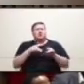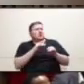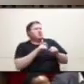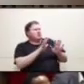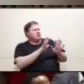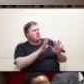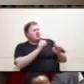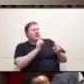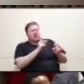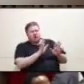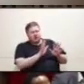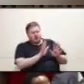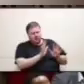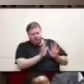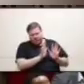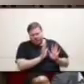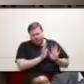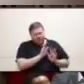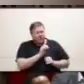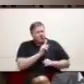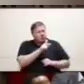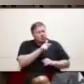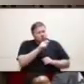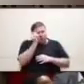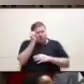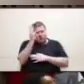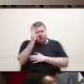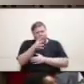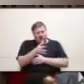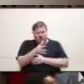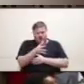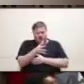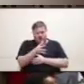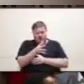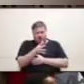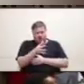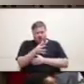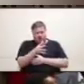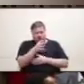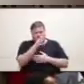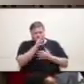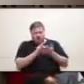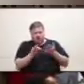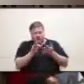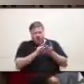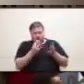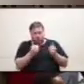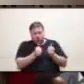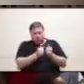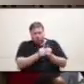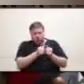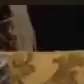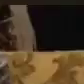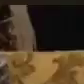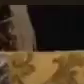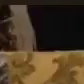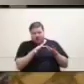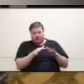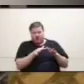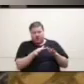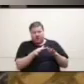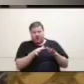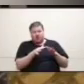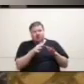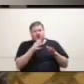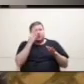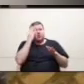away. So just, you're a speaker. So you were elected with some people. And therefore we know